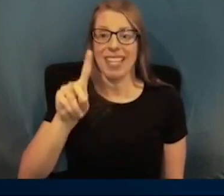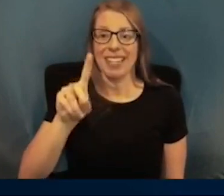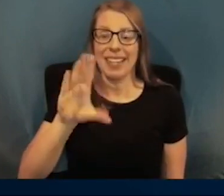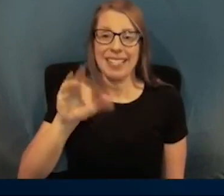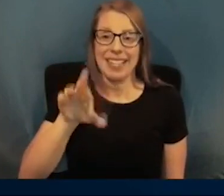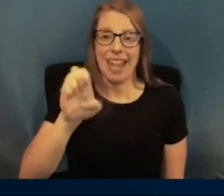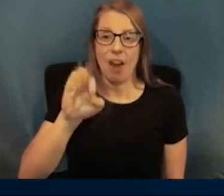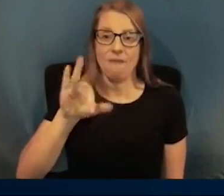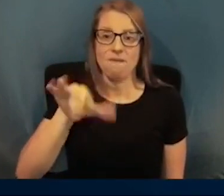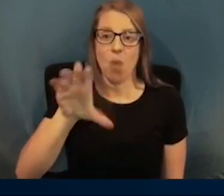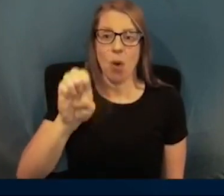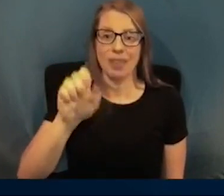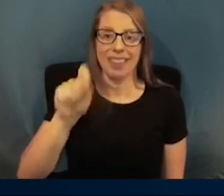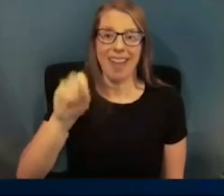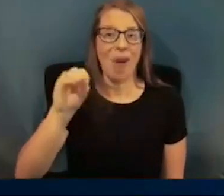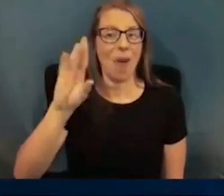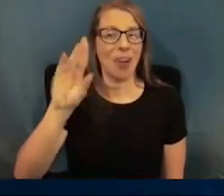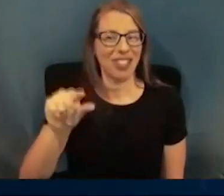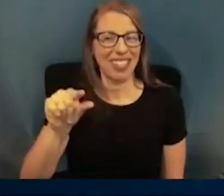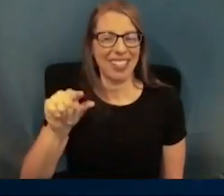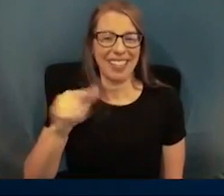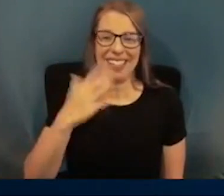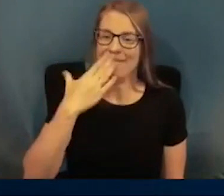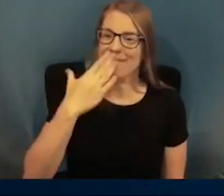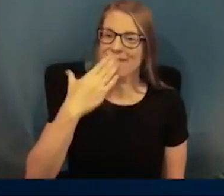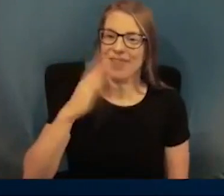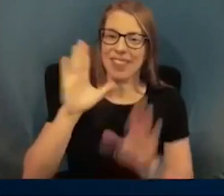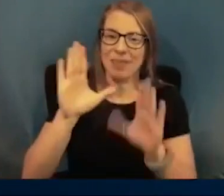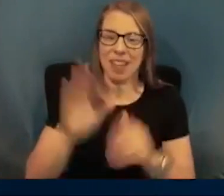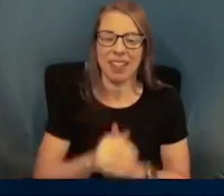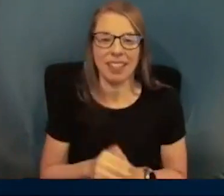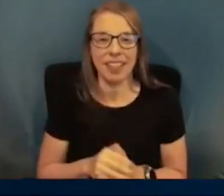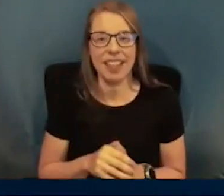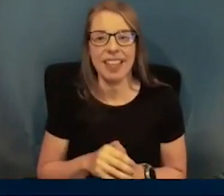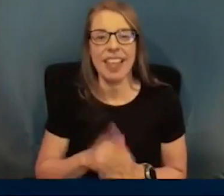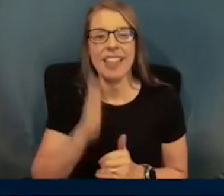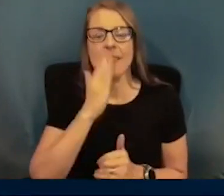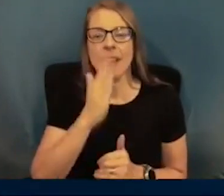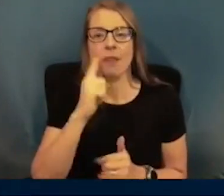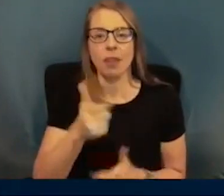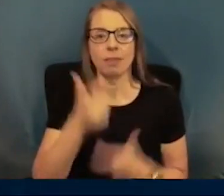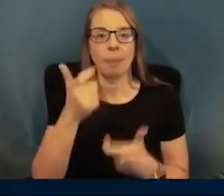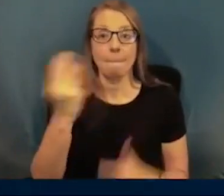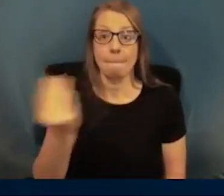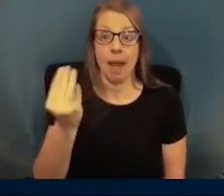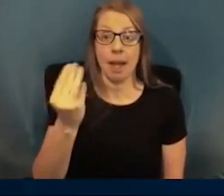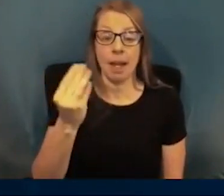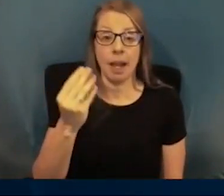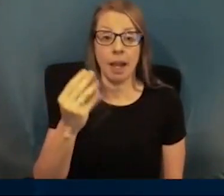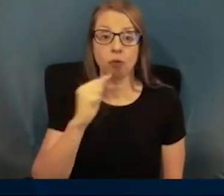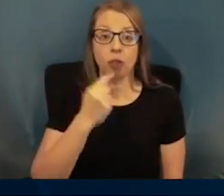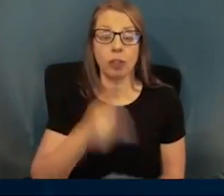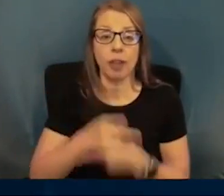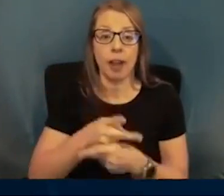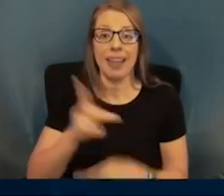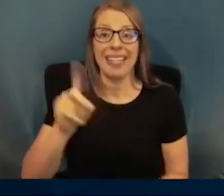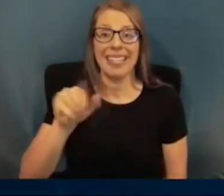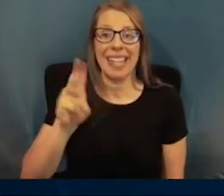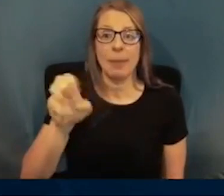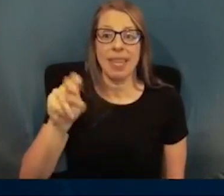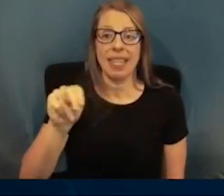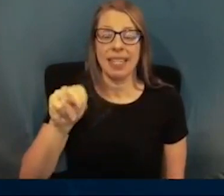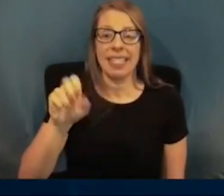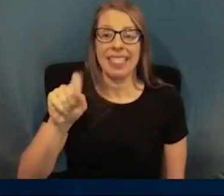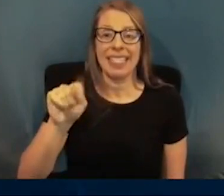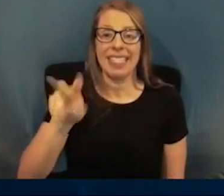info@covidcareforce.org. Fantastic. Thanks so much. And thanks, everyone, for being with us today. On Monday, critical care physician Dr. Damian Stevens is going to join us. He went to